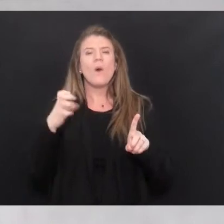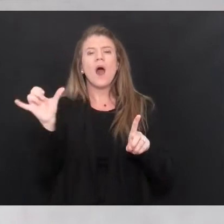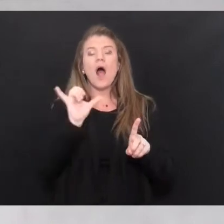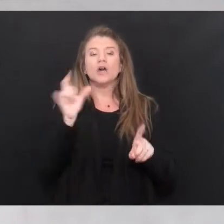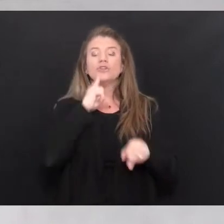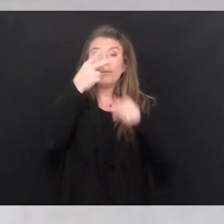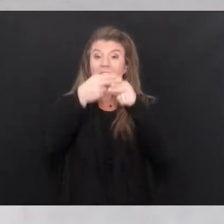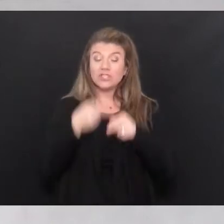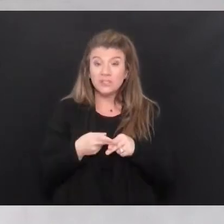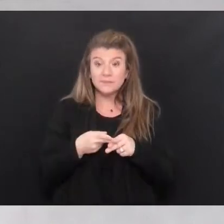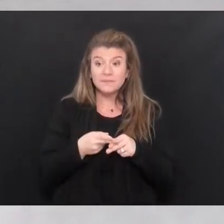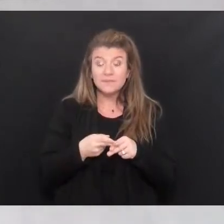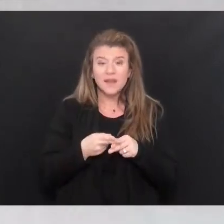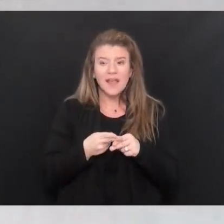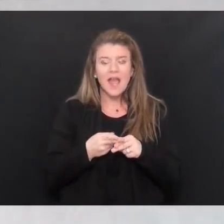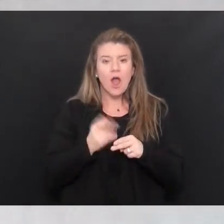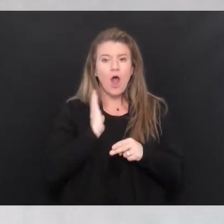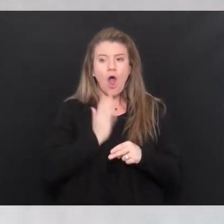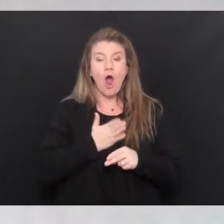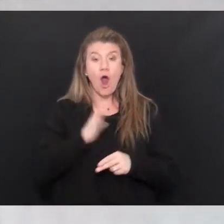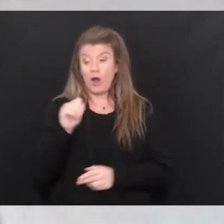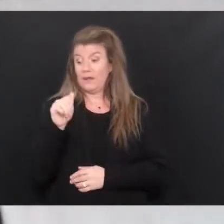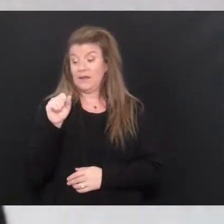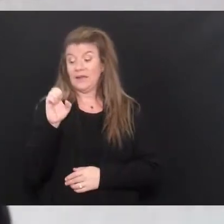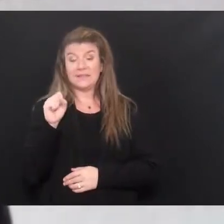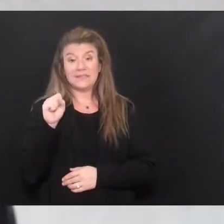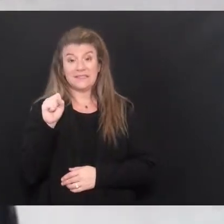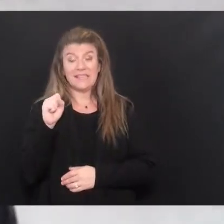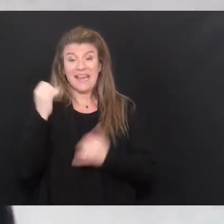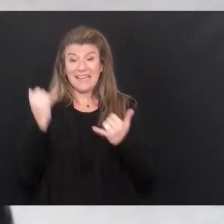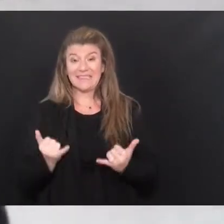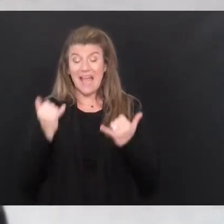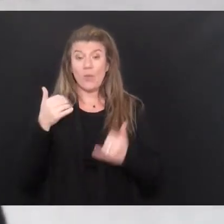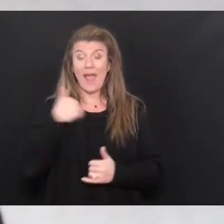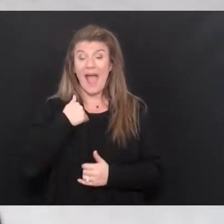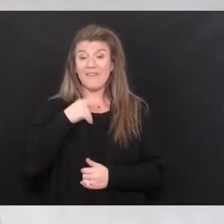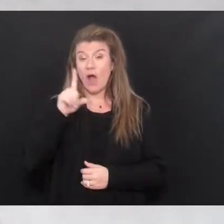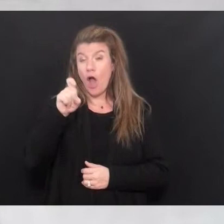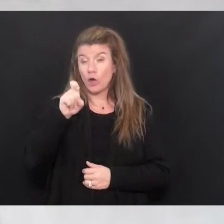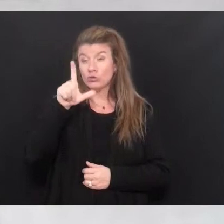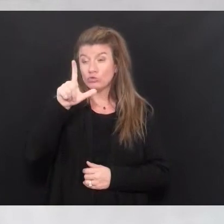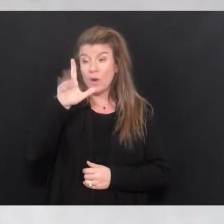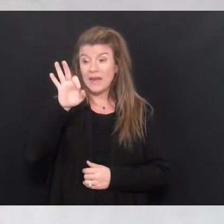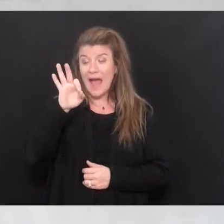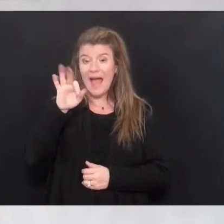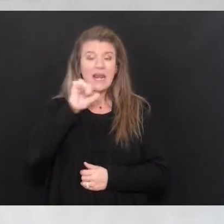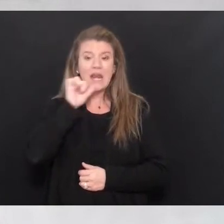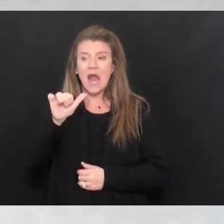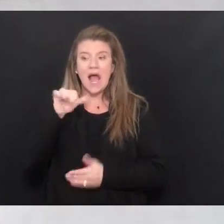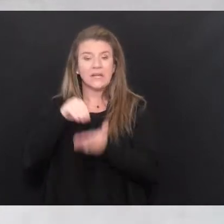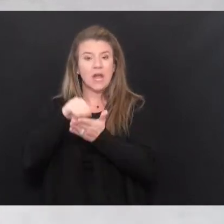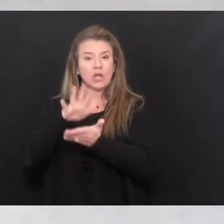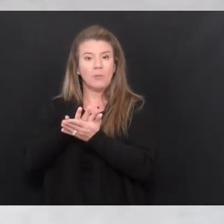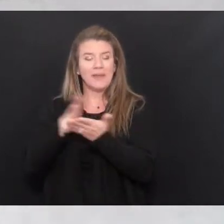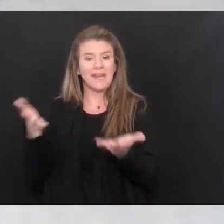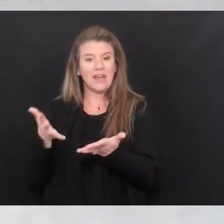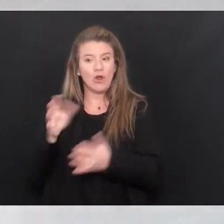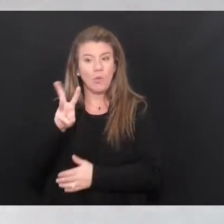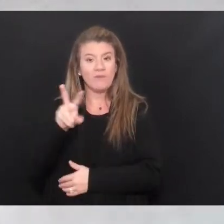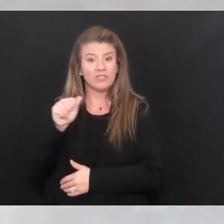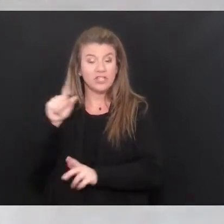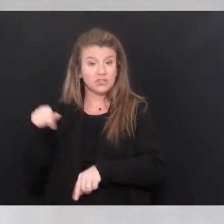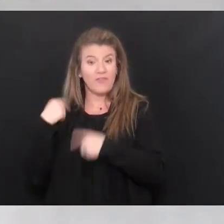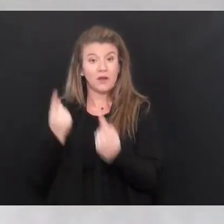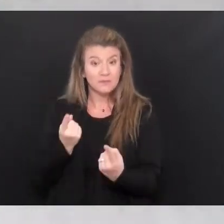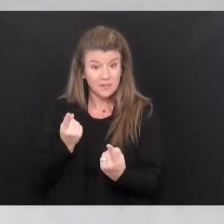mention, as far as breakthrough cases, to date, we do have 129 documented here in West Virginia so far.